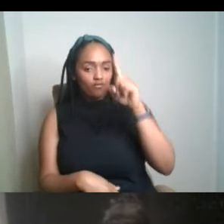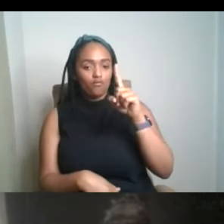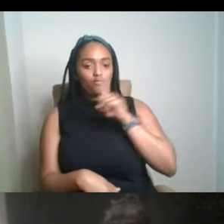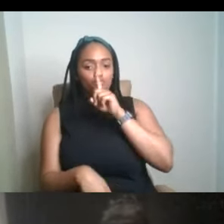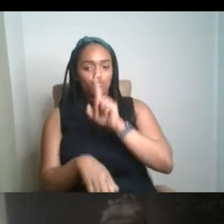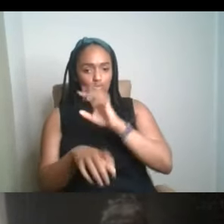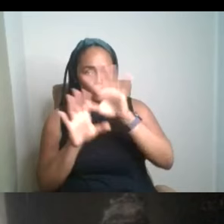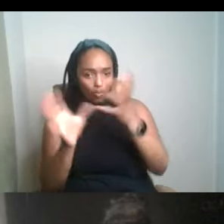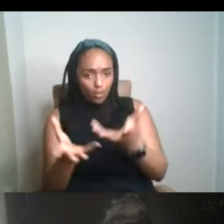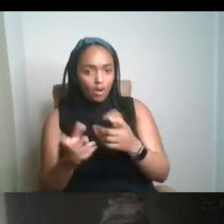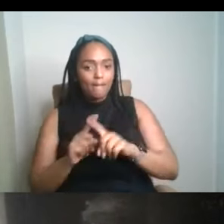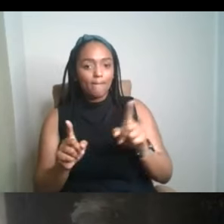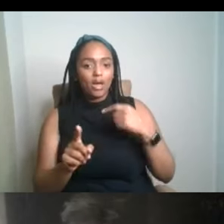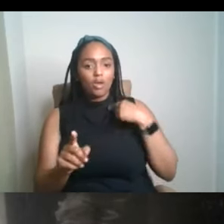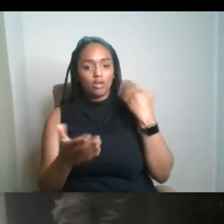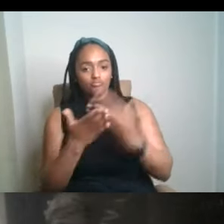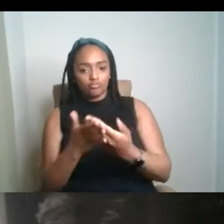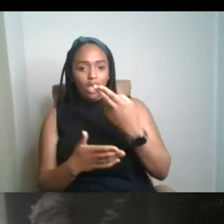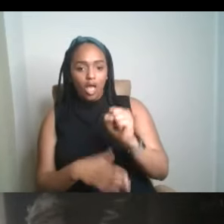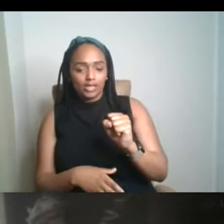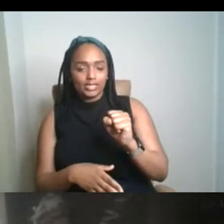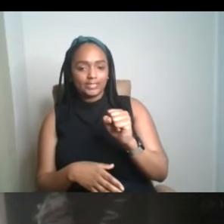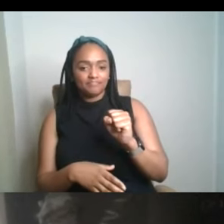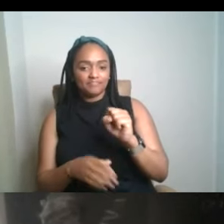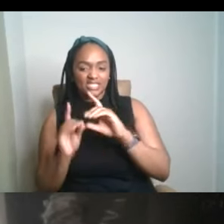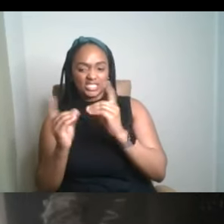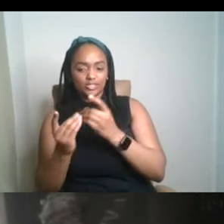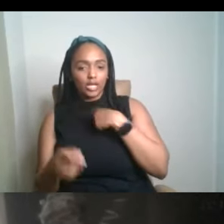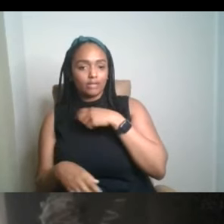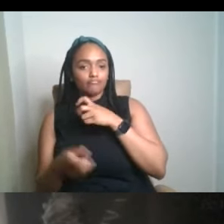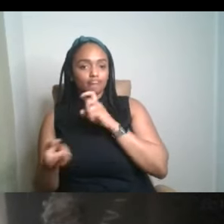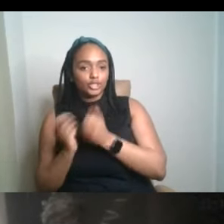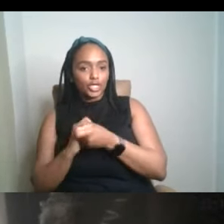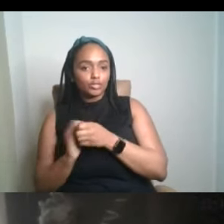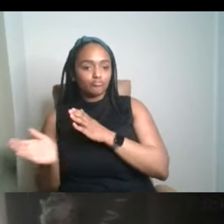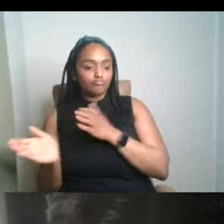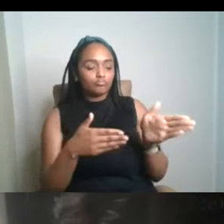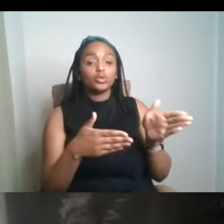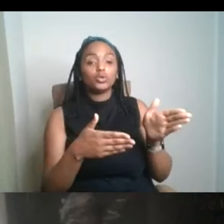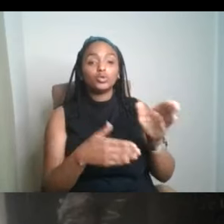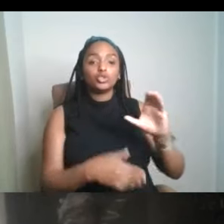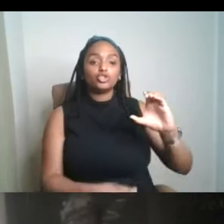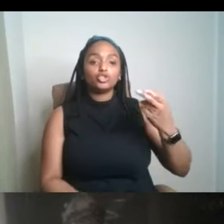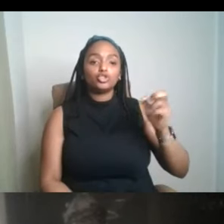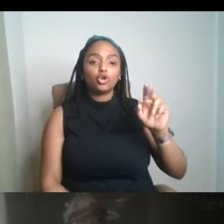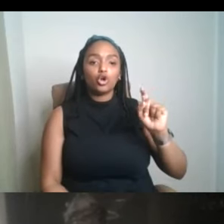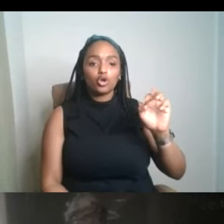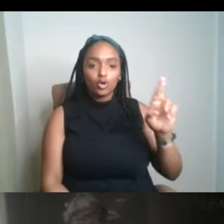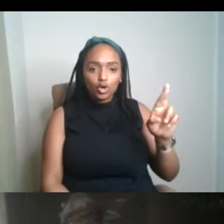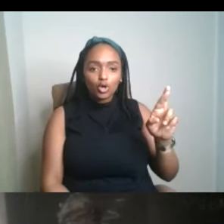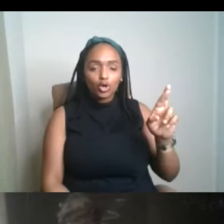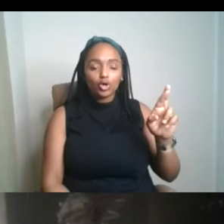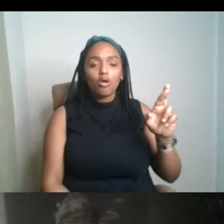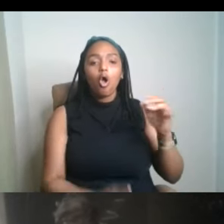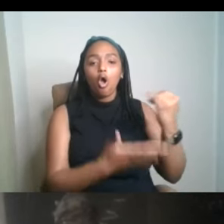got to high school, I'd switched districts and I went to an art school. I went to a charter art school. And there was